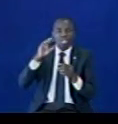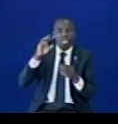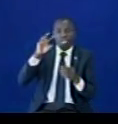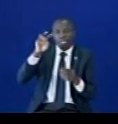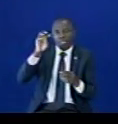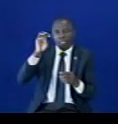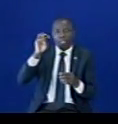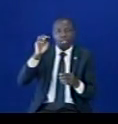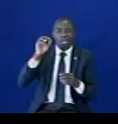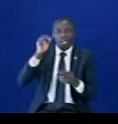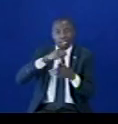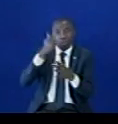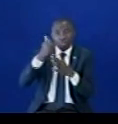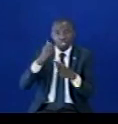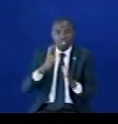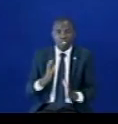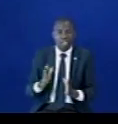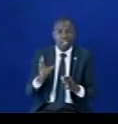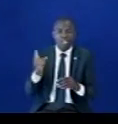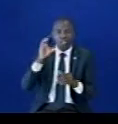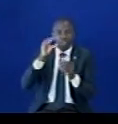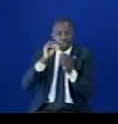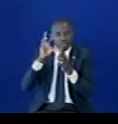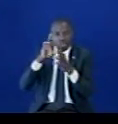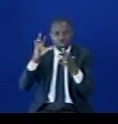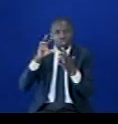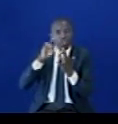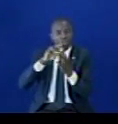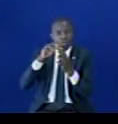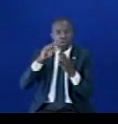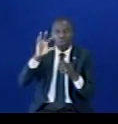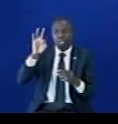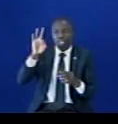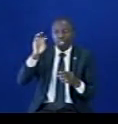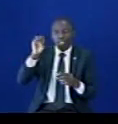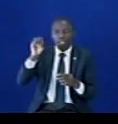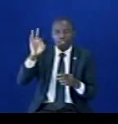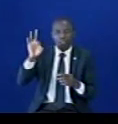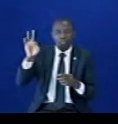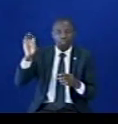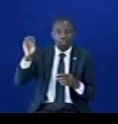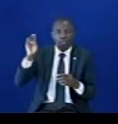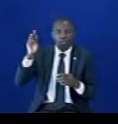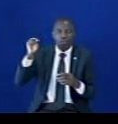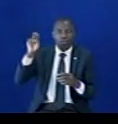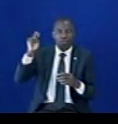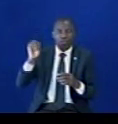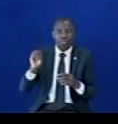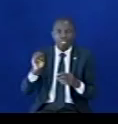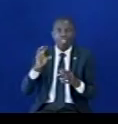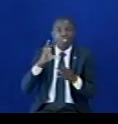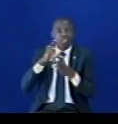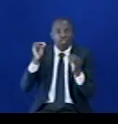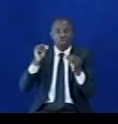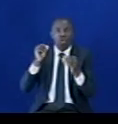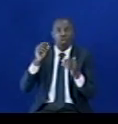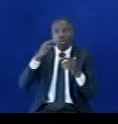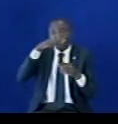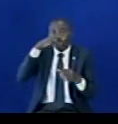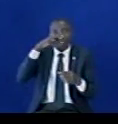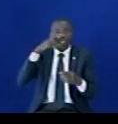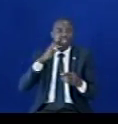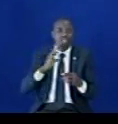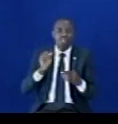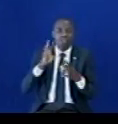nor abusers of themselves with mankind. Verse 10, nor thieves, nor